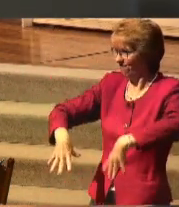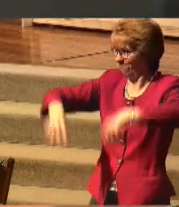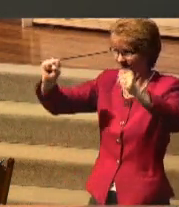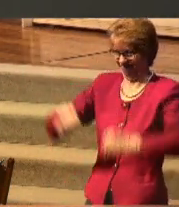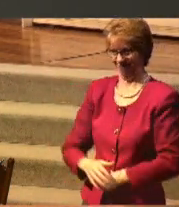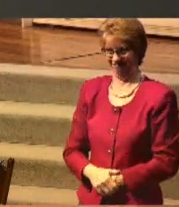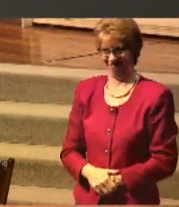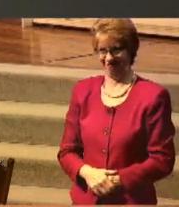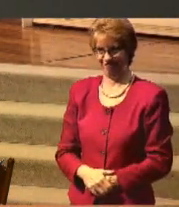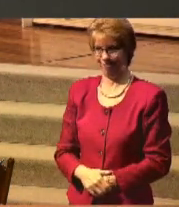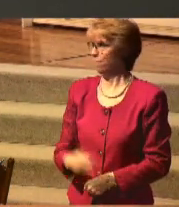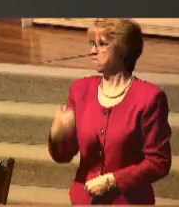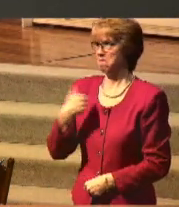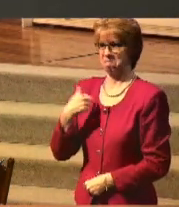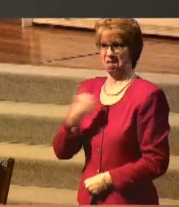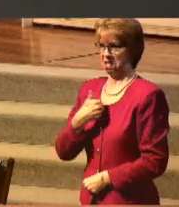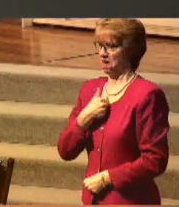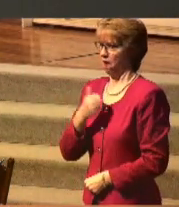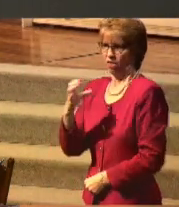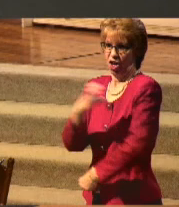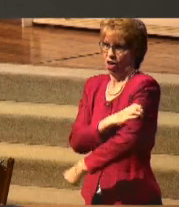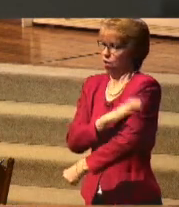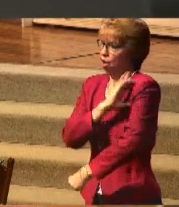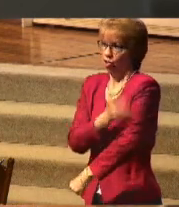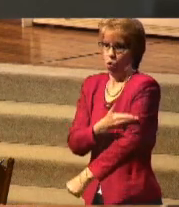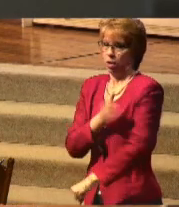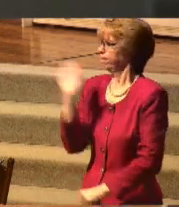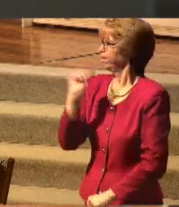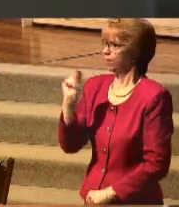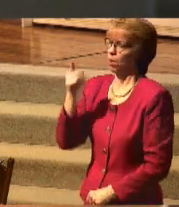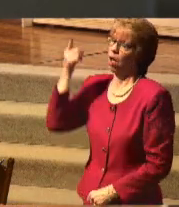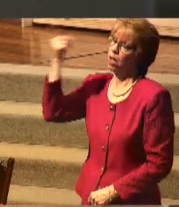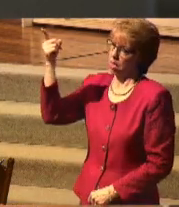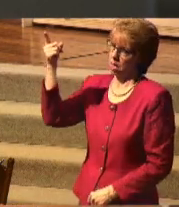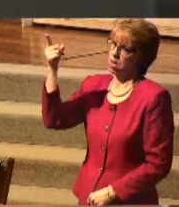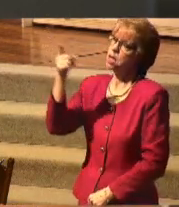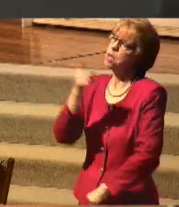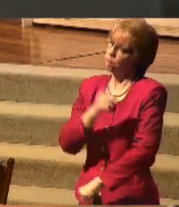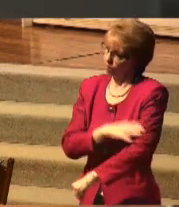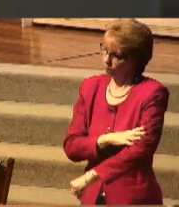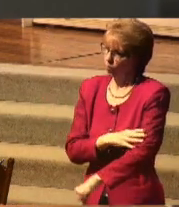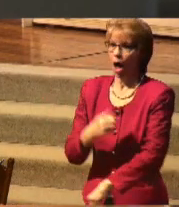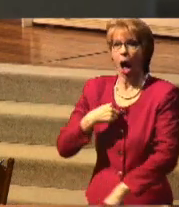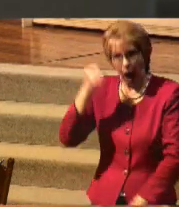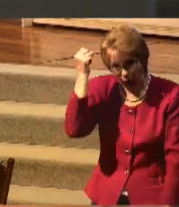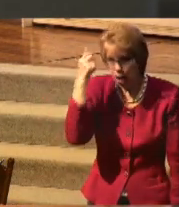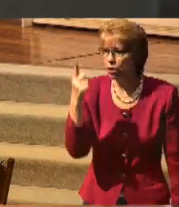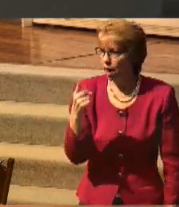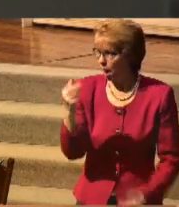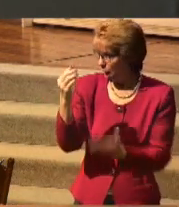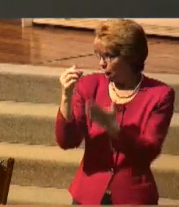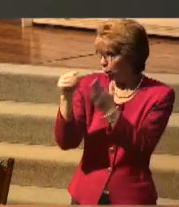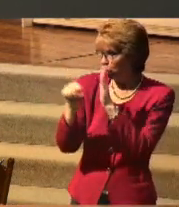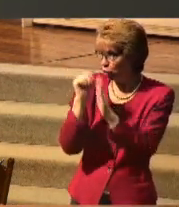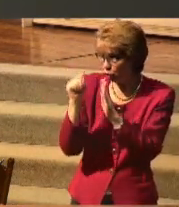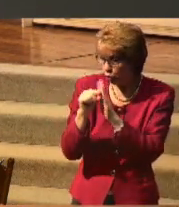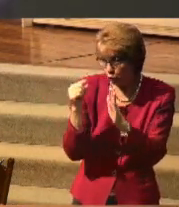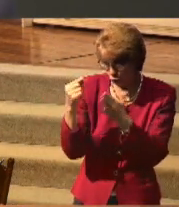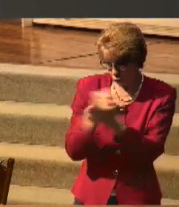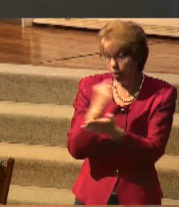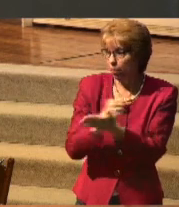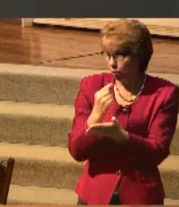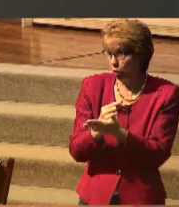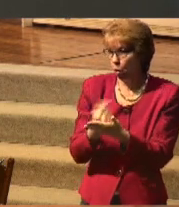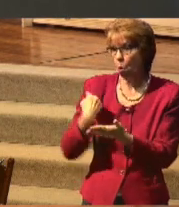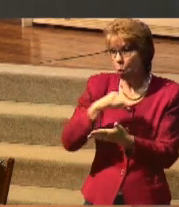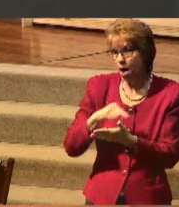I'm not authority. He is the authority, and so I just stand on what the Bible says. As far as I can understand Scripture, we're getting out of here before the Antichrist takes